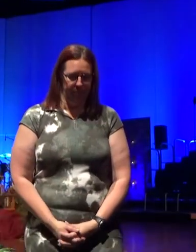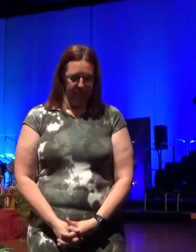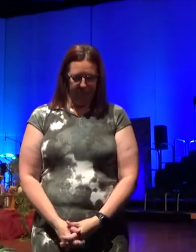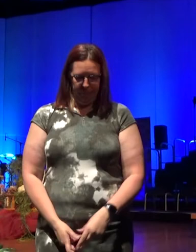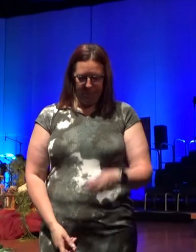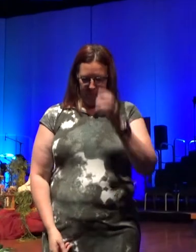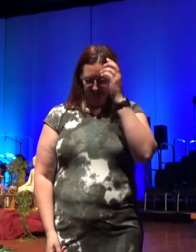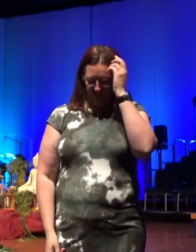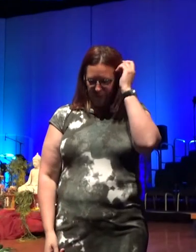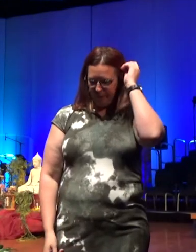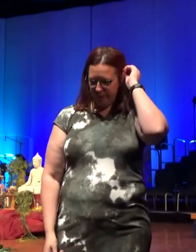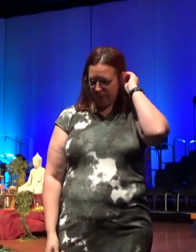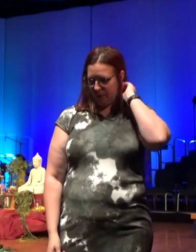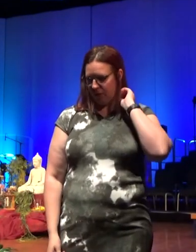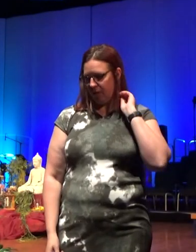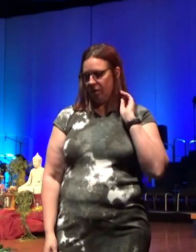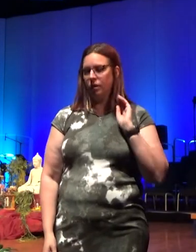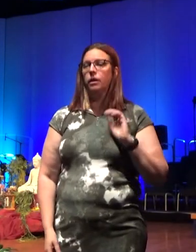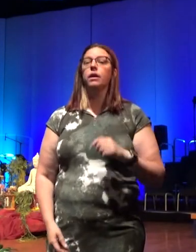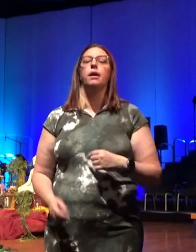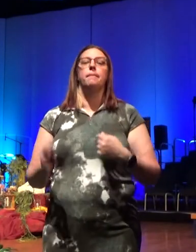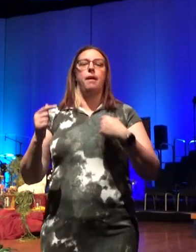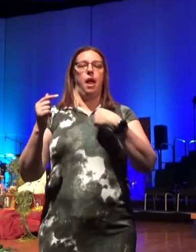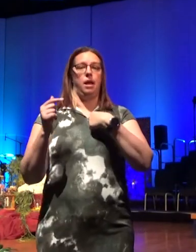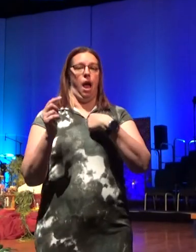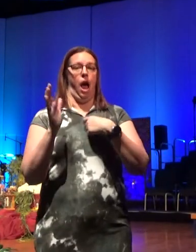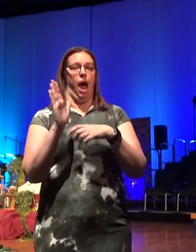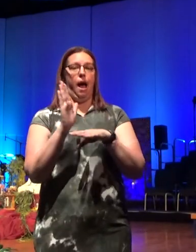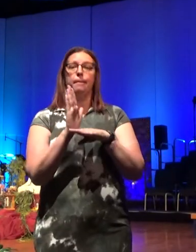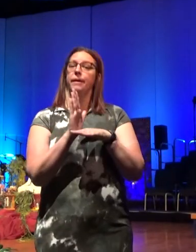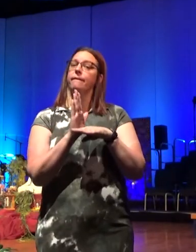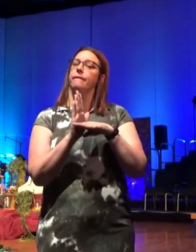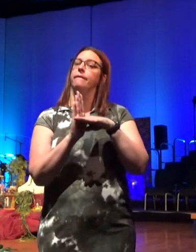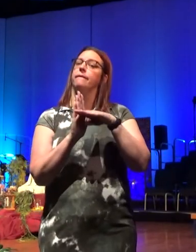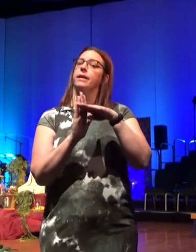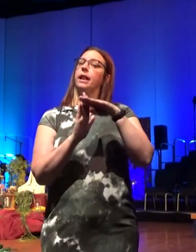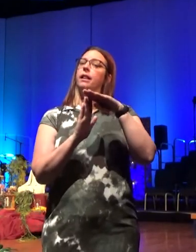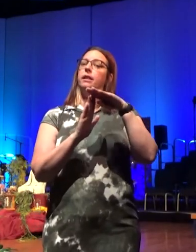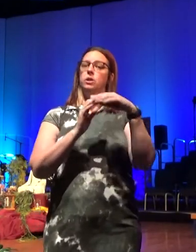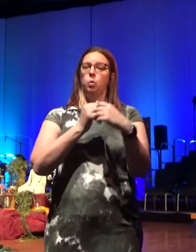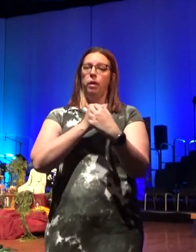May I be filled with loving kindness.